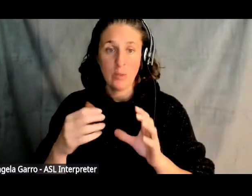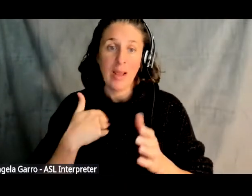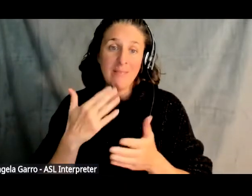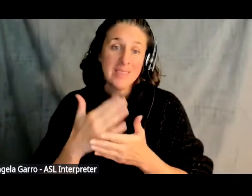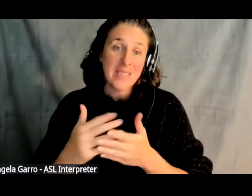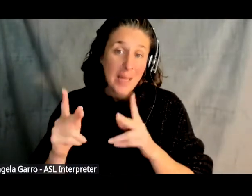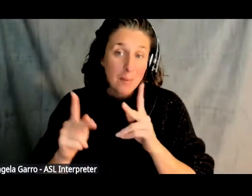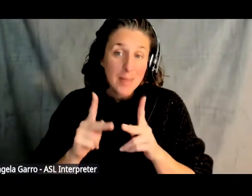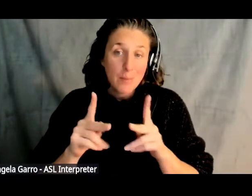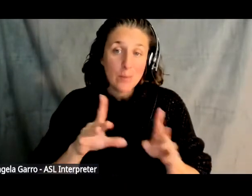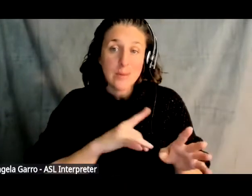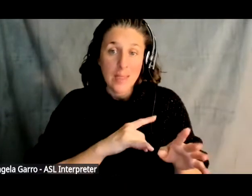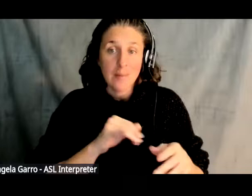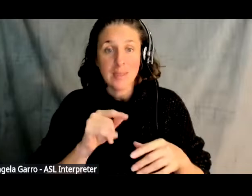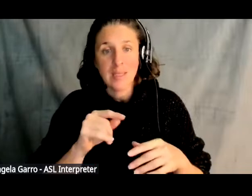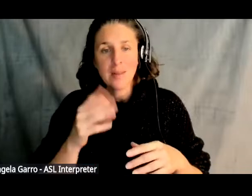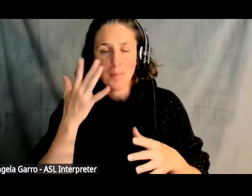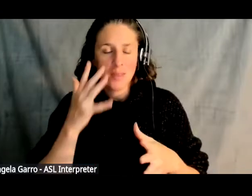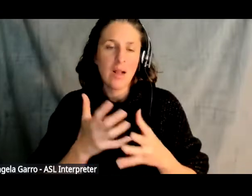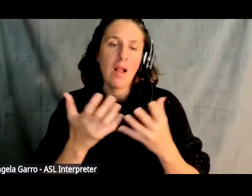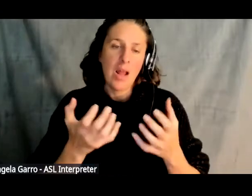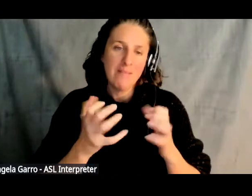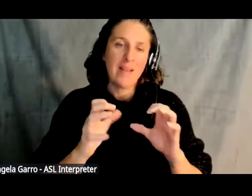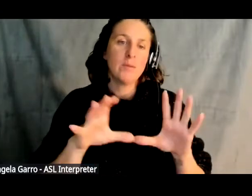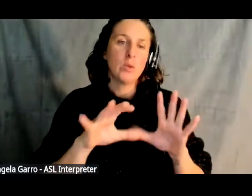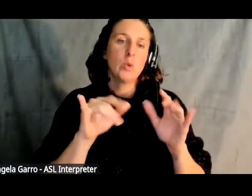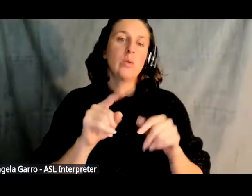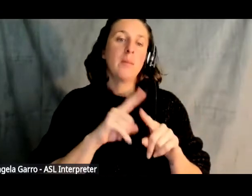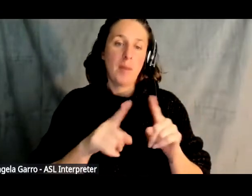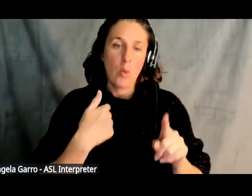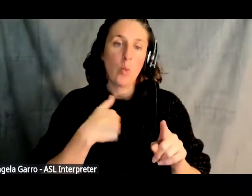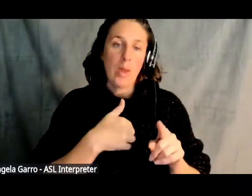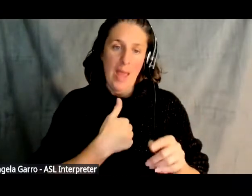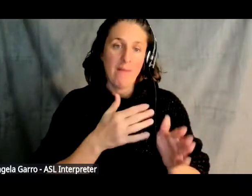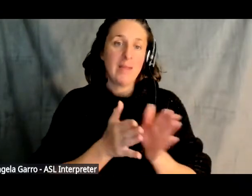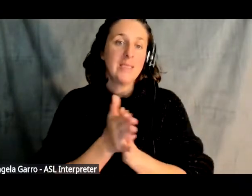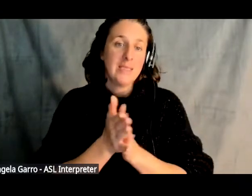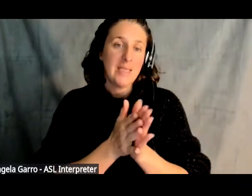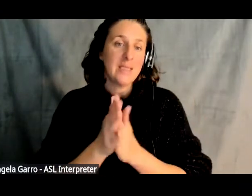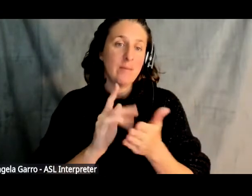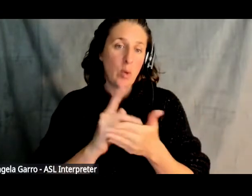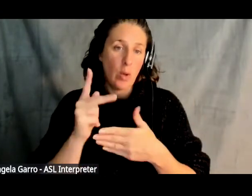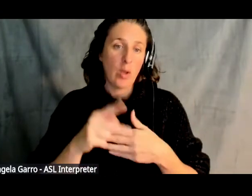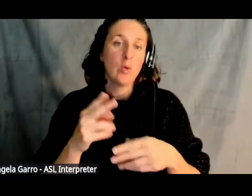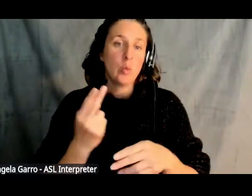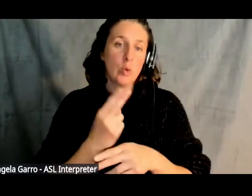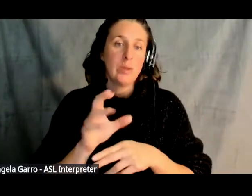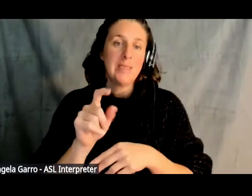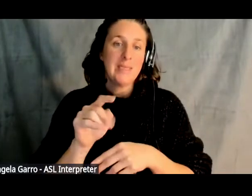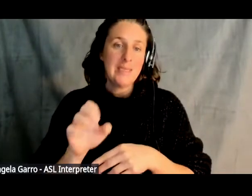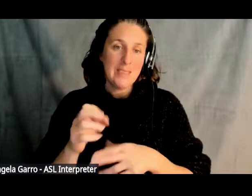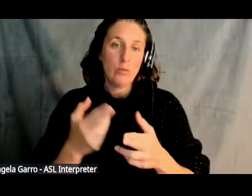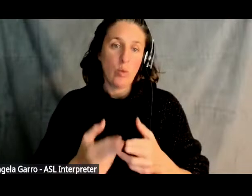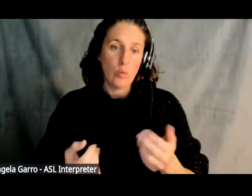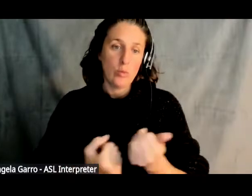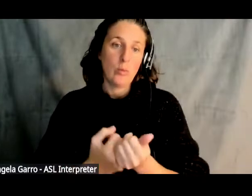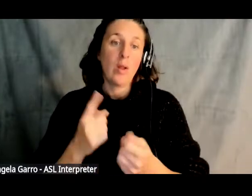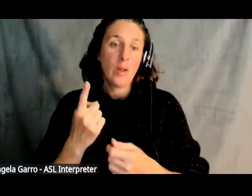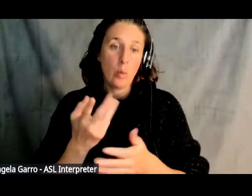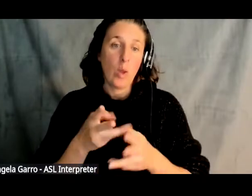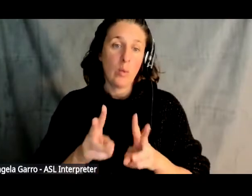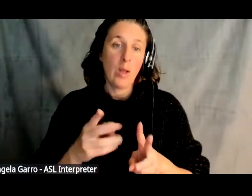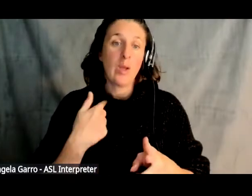because there's a lot of effort to doing it, but we do have it as an incentive program that we use CTE resources to support. So that's one way. I will say